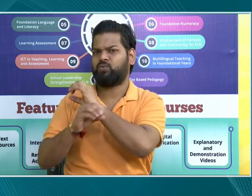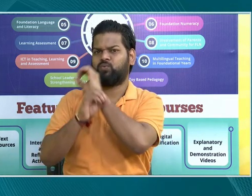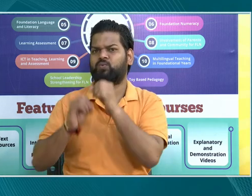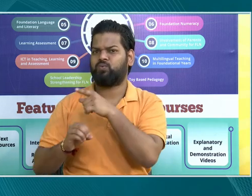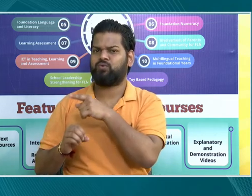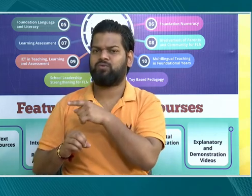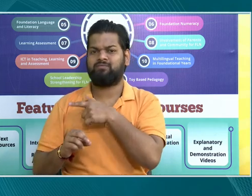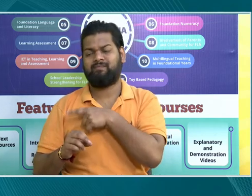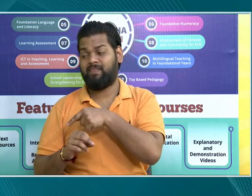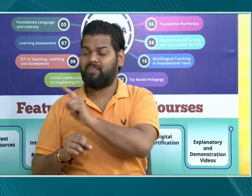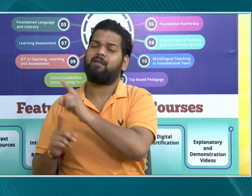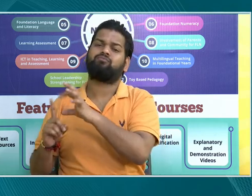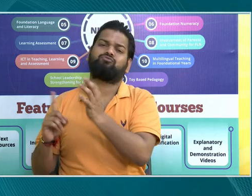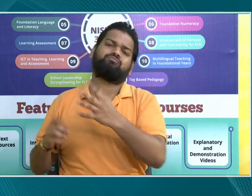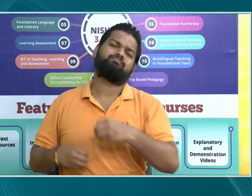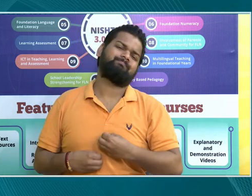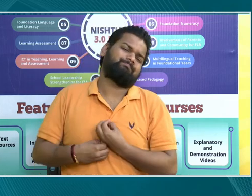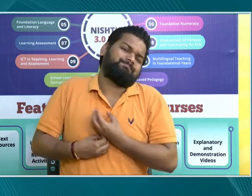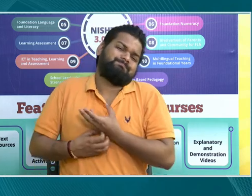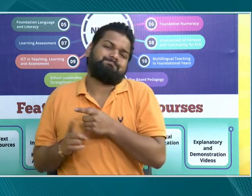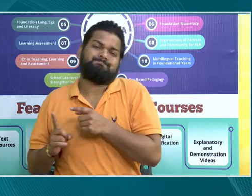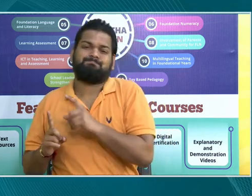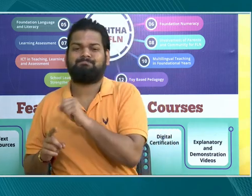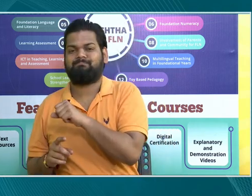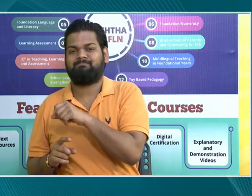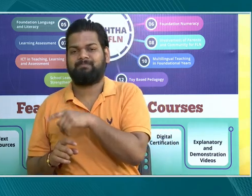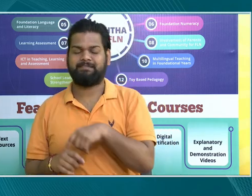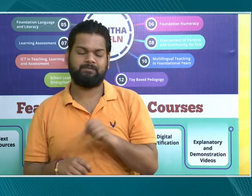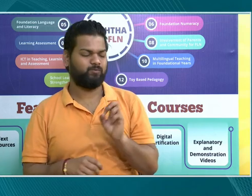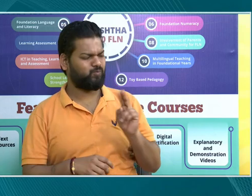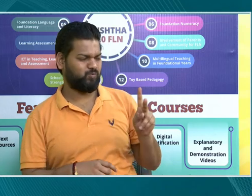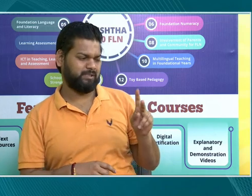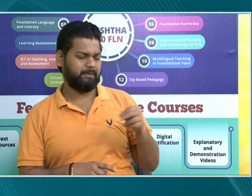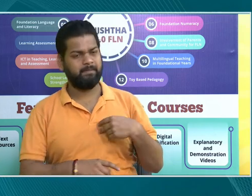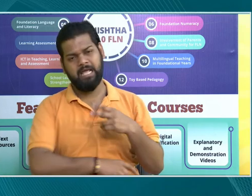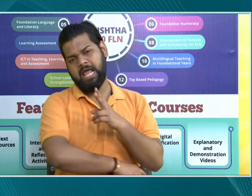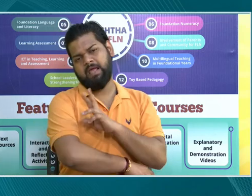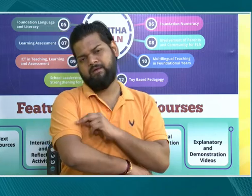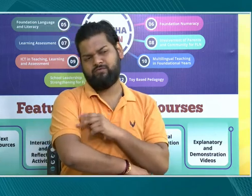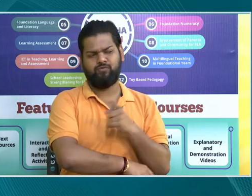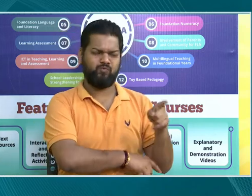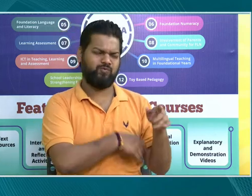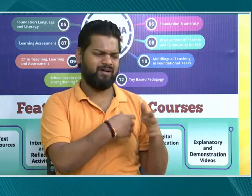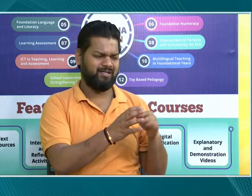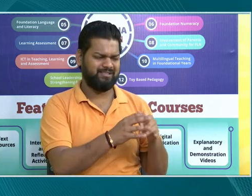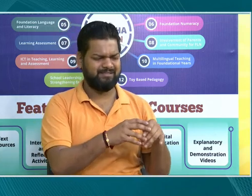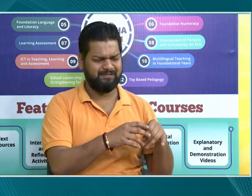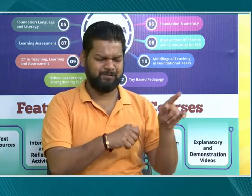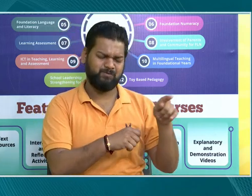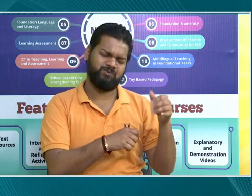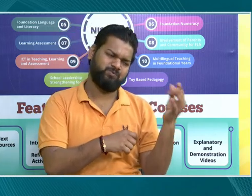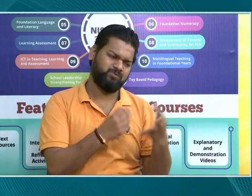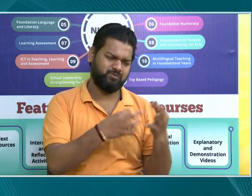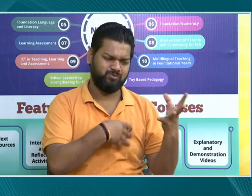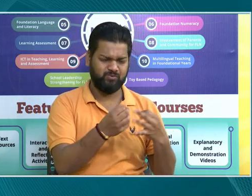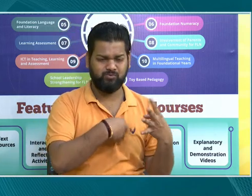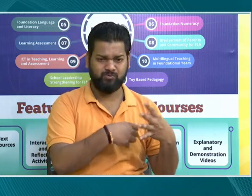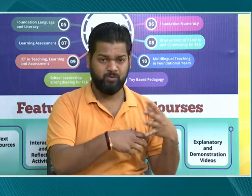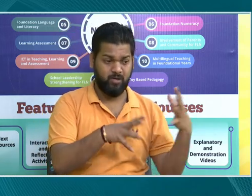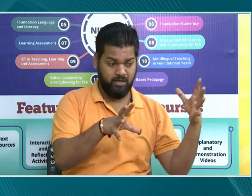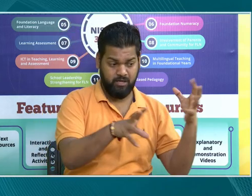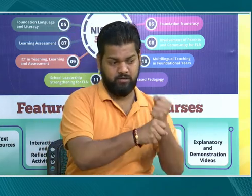just volunteers it himself. Ki, okay, I am volunteering. You can try out your product on